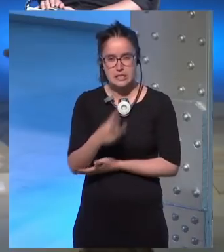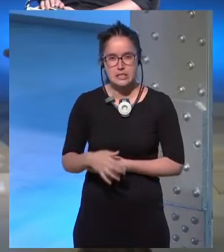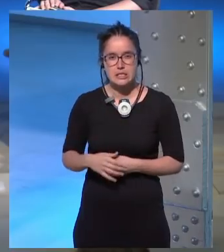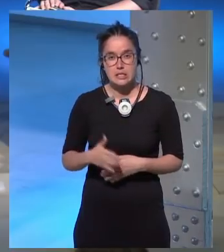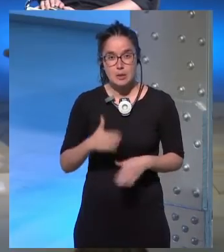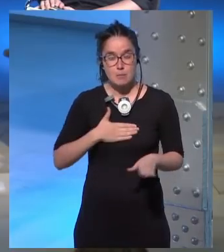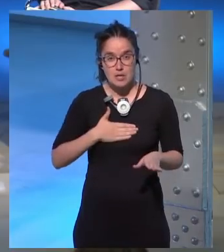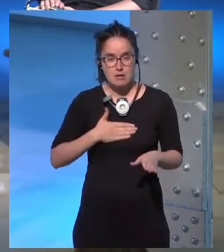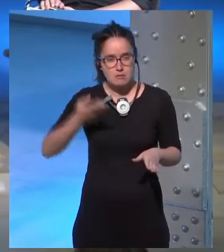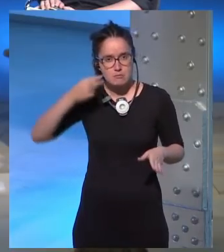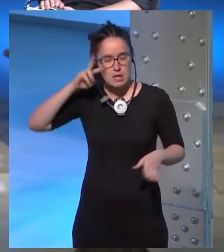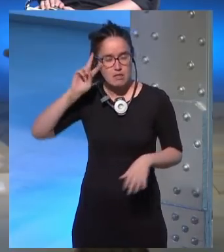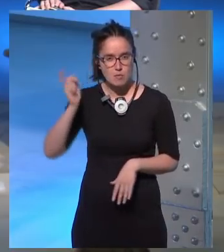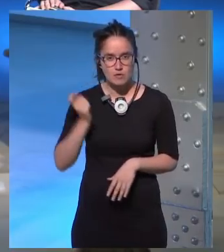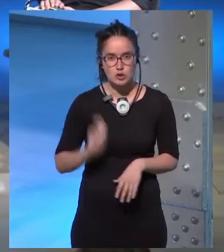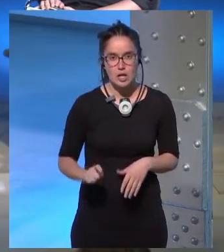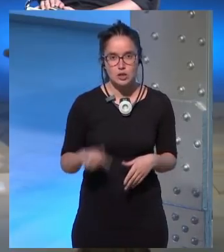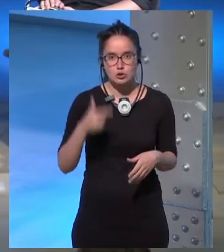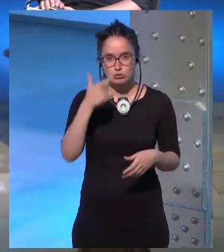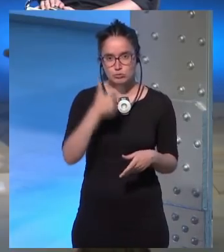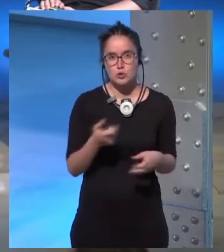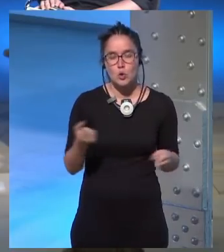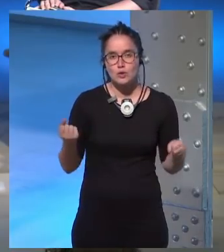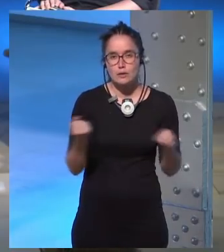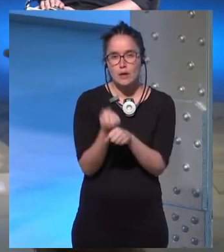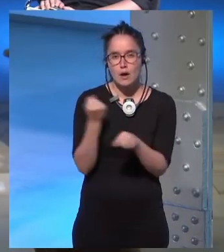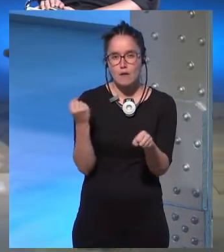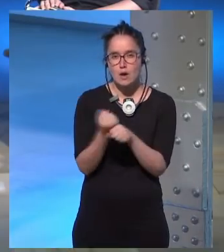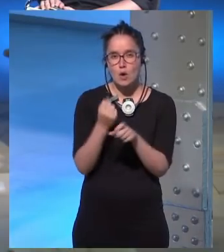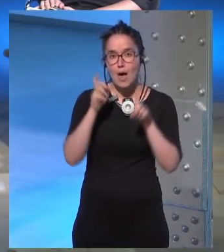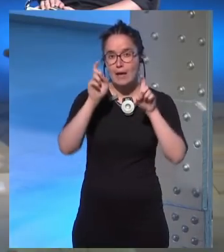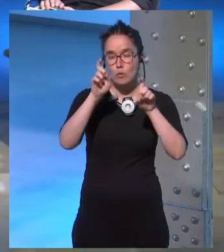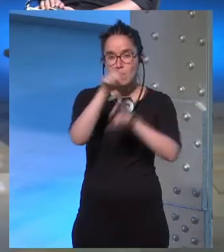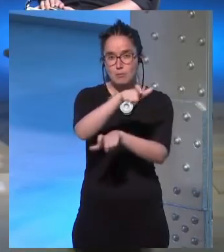ask you a question from my professional experience. I'm